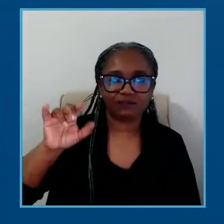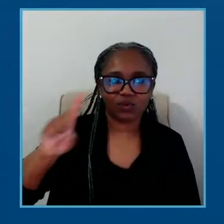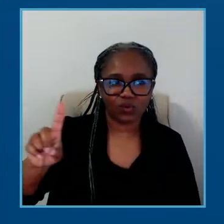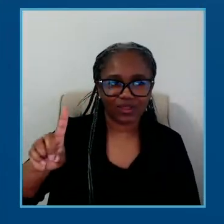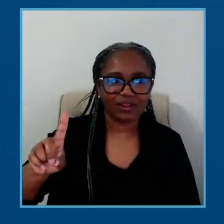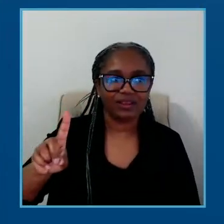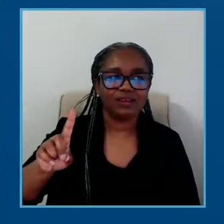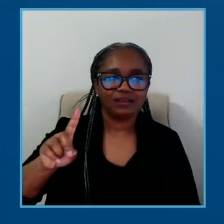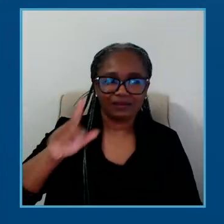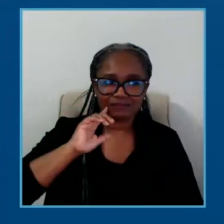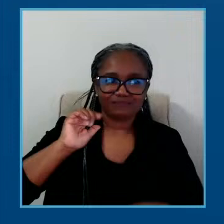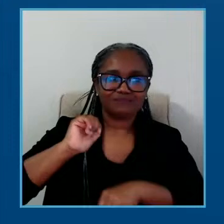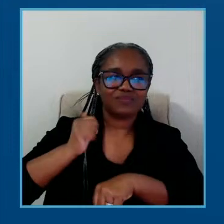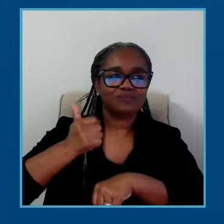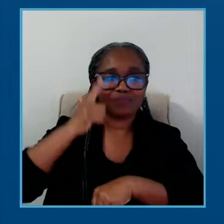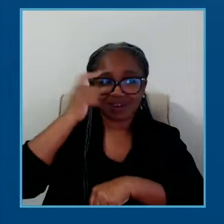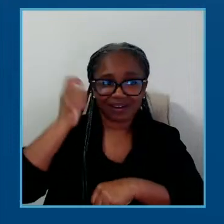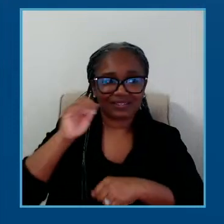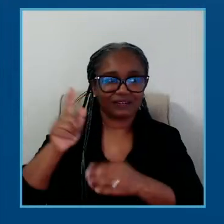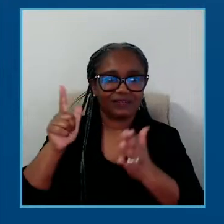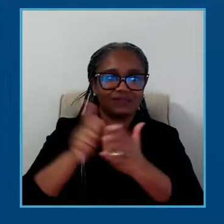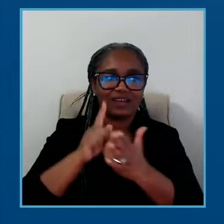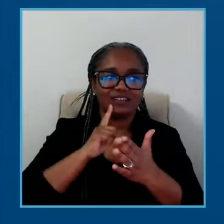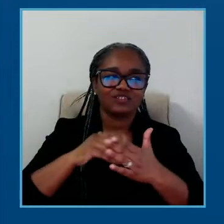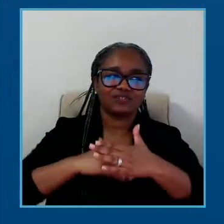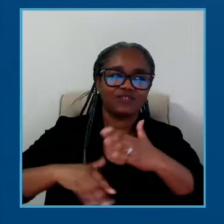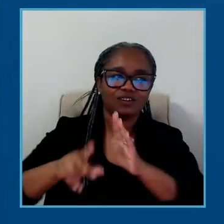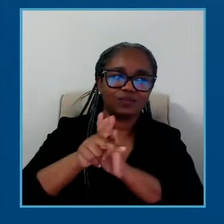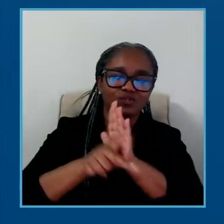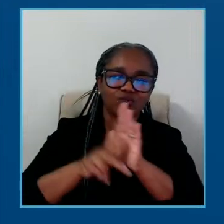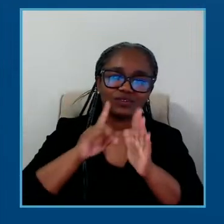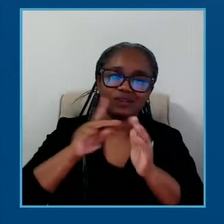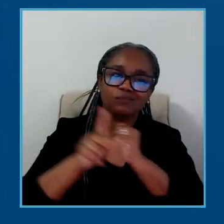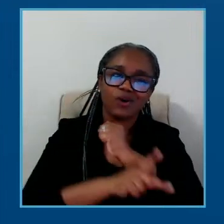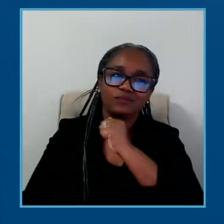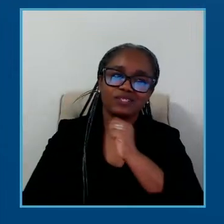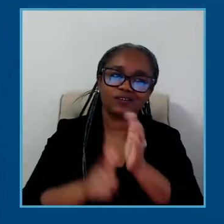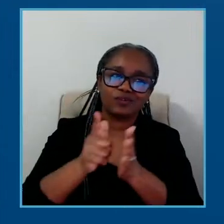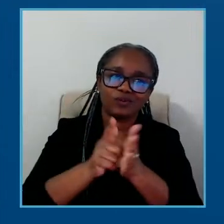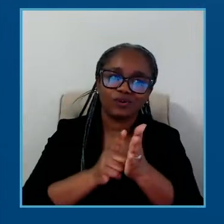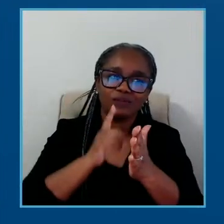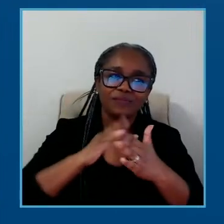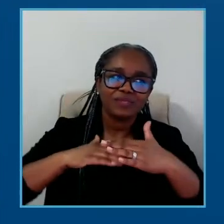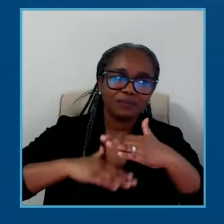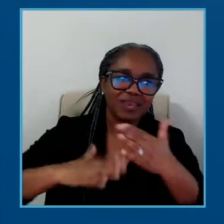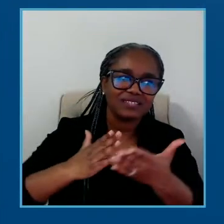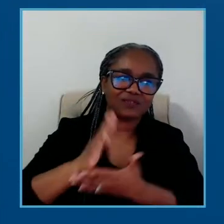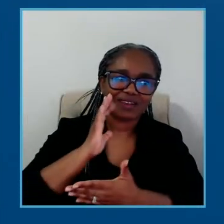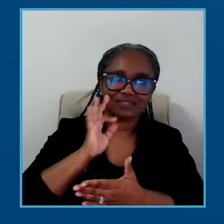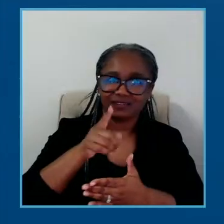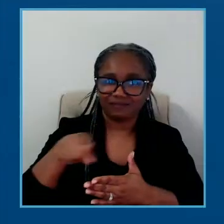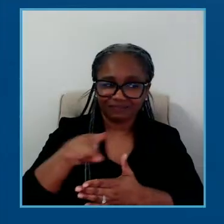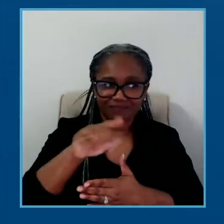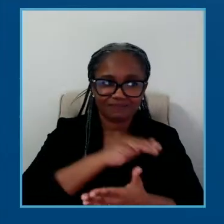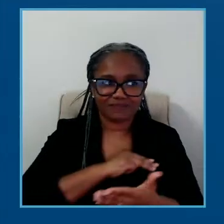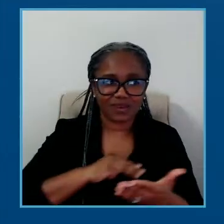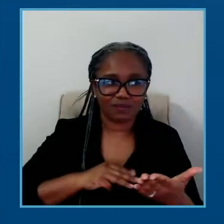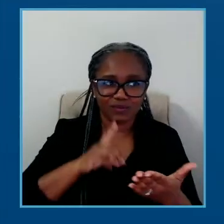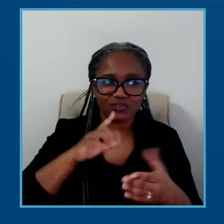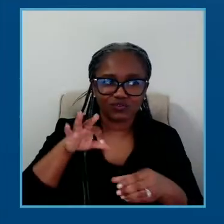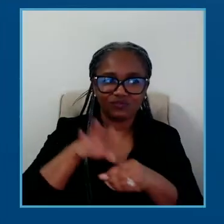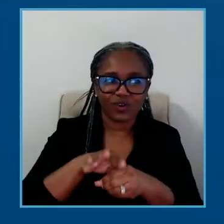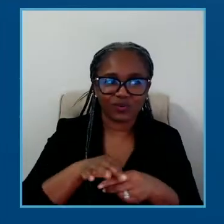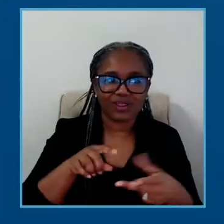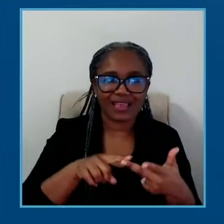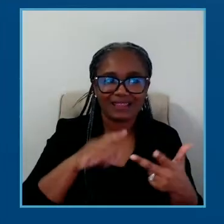of the DNC charter. Those 2 elections are incomplete and must be completed as soon as